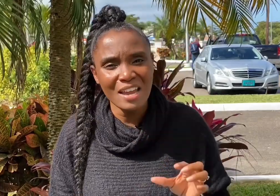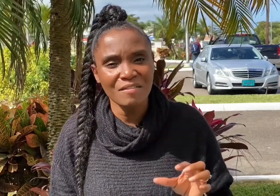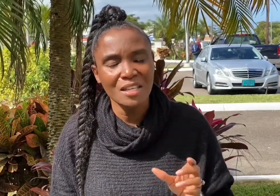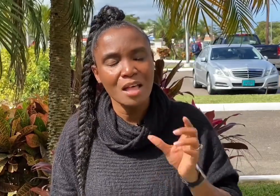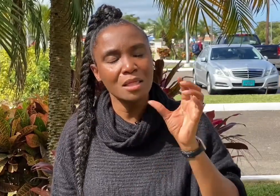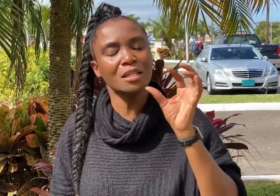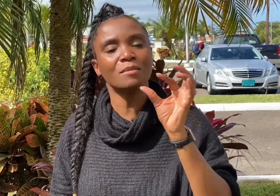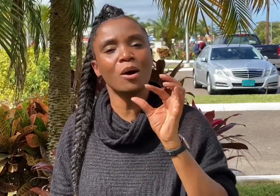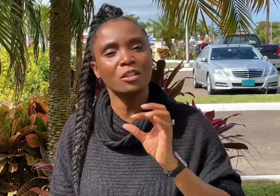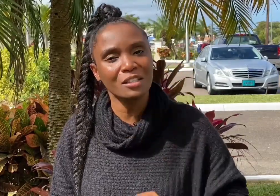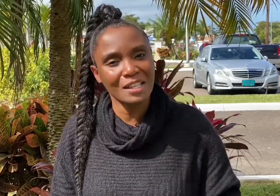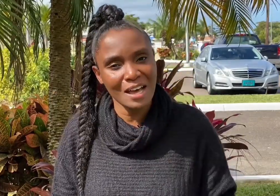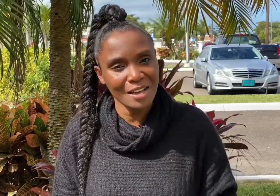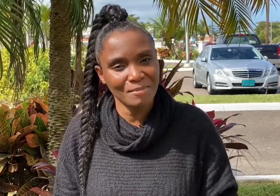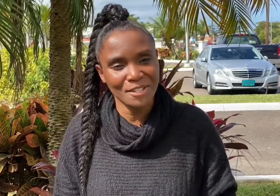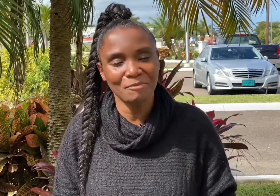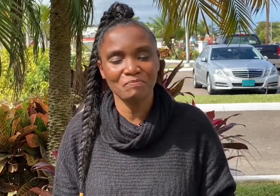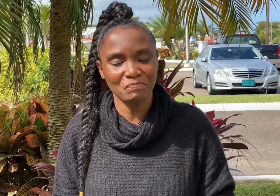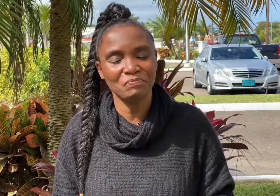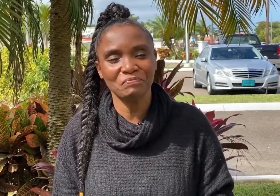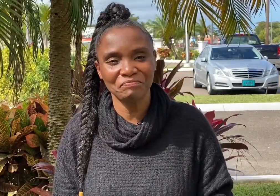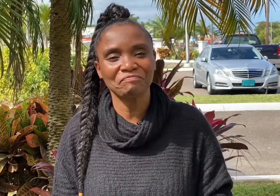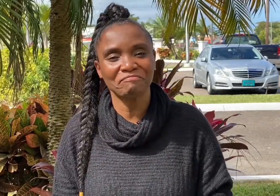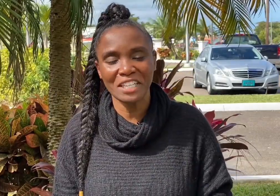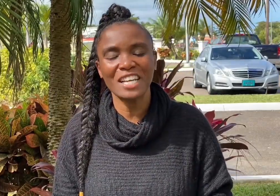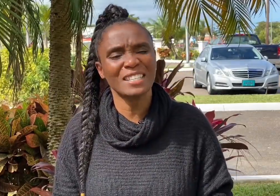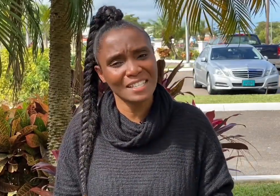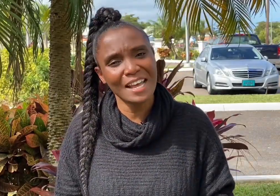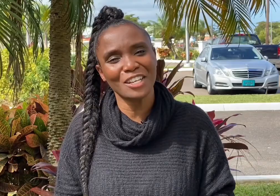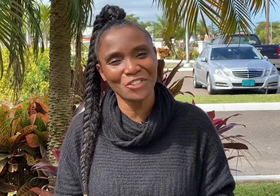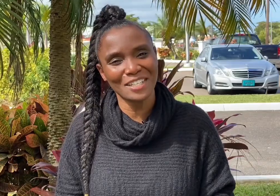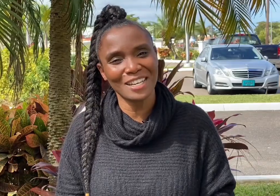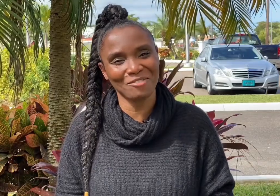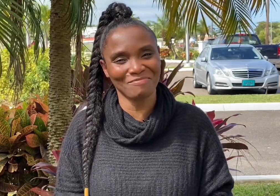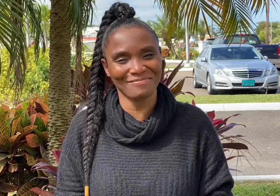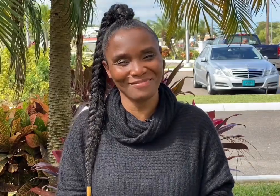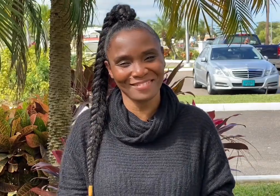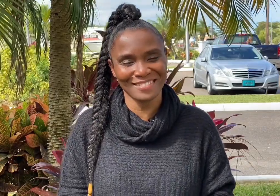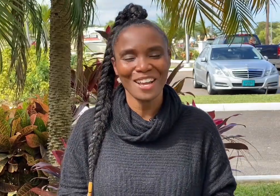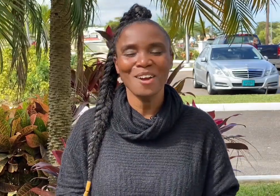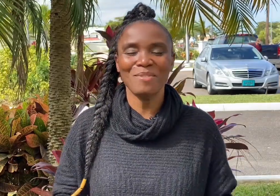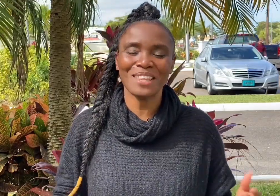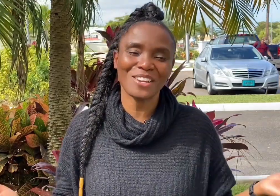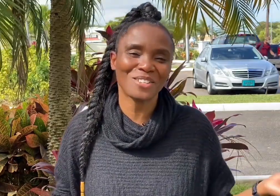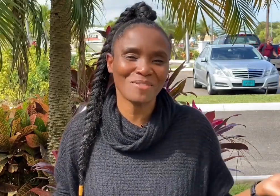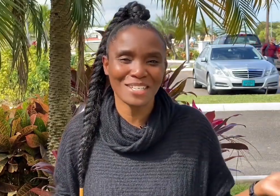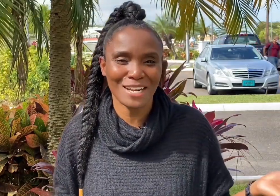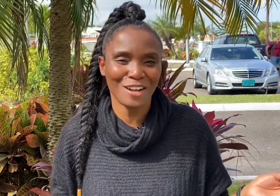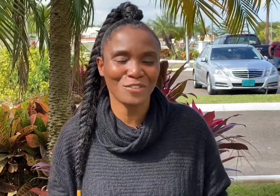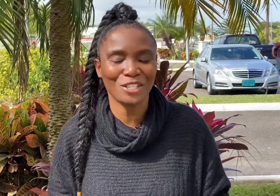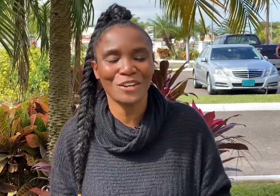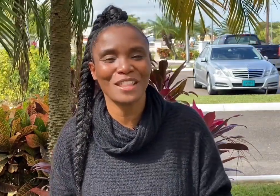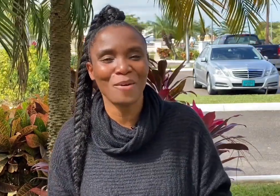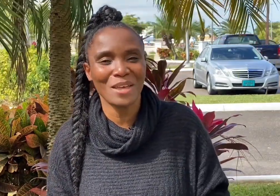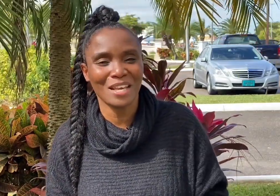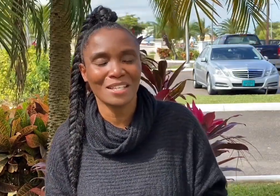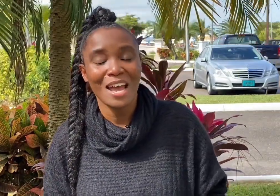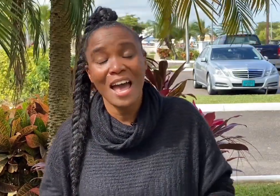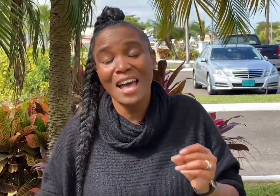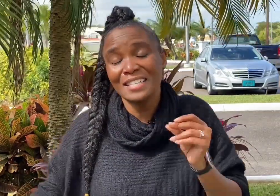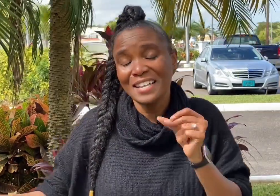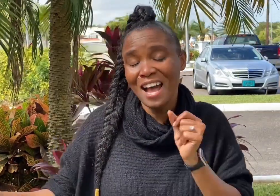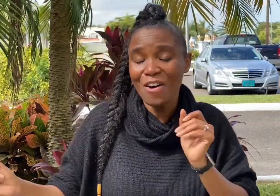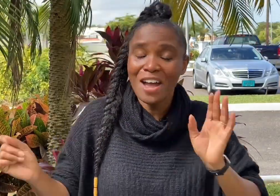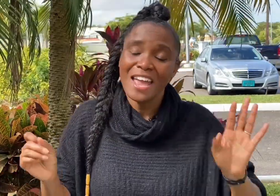the leaves, the smaller the limes. Mm-hmm. Isn't that interesting? But thank you so much, Nhael, for sharing that with